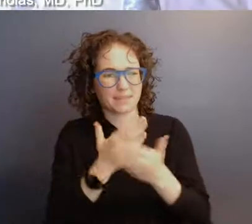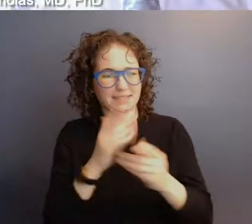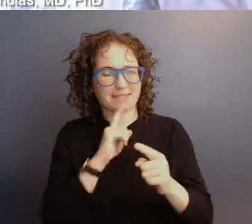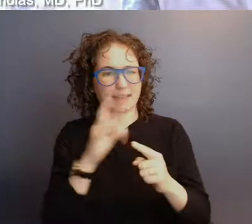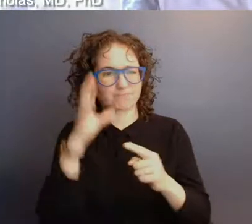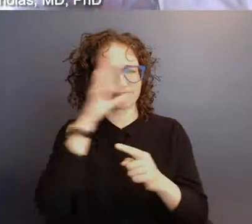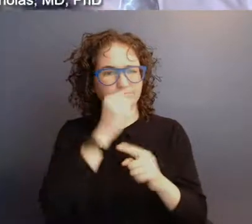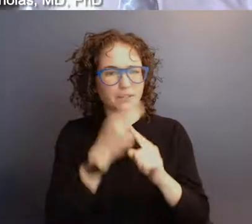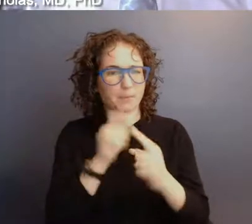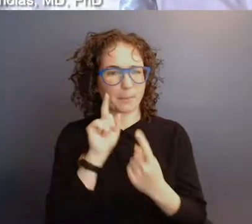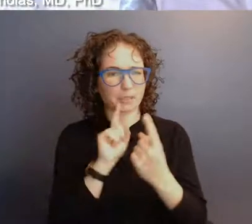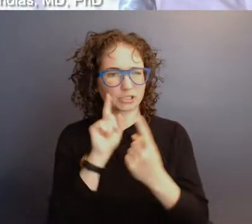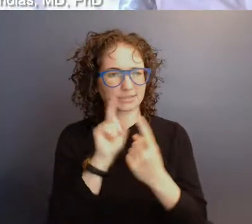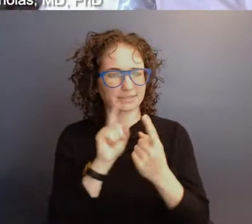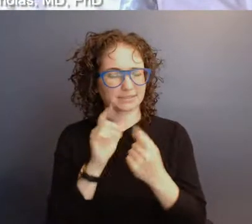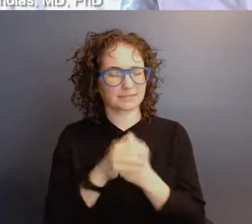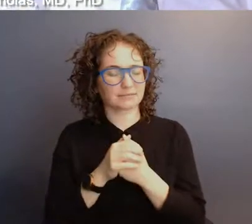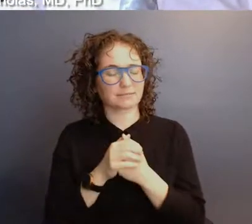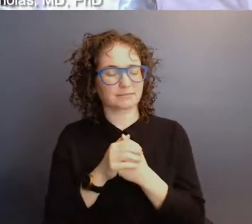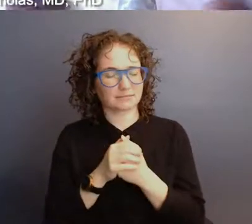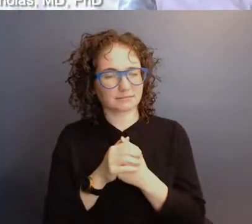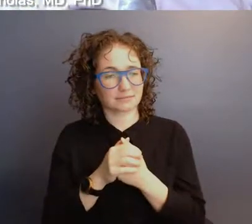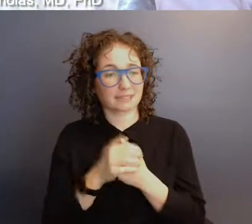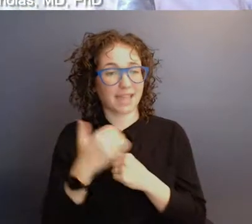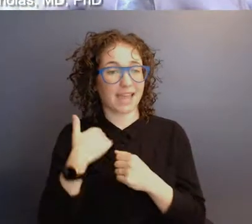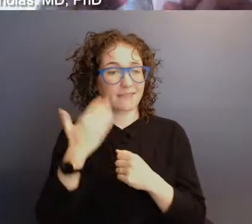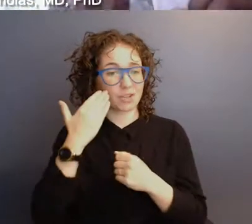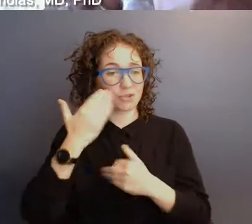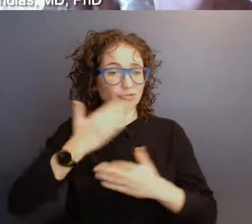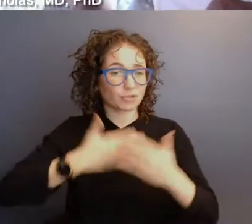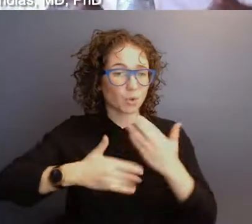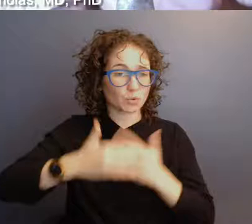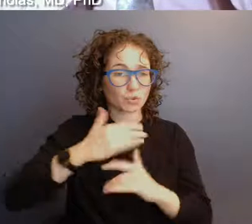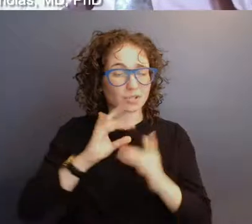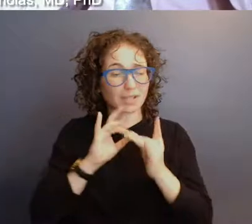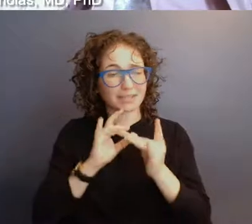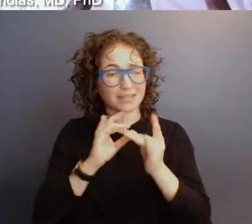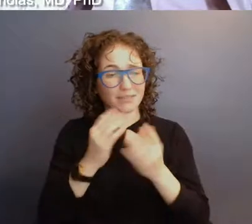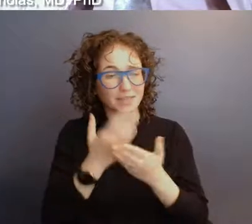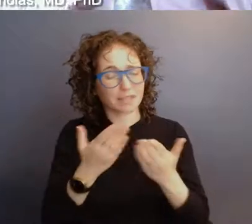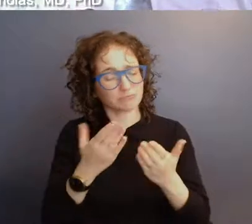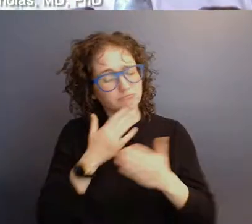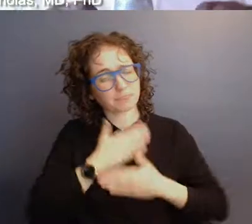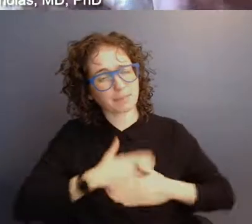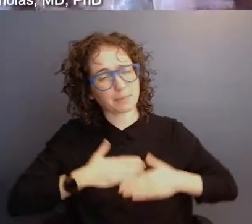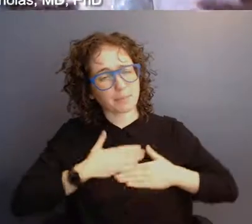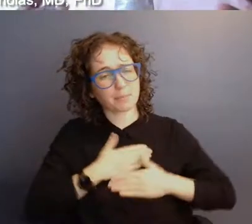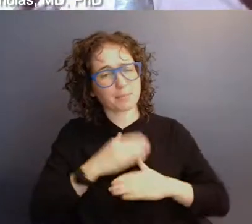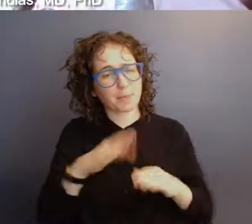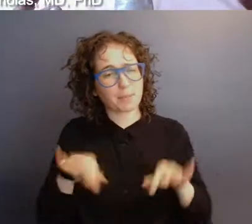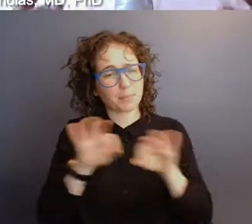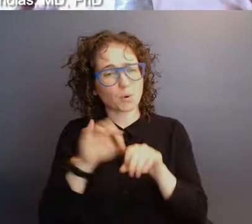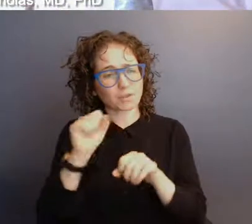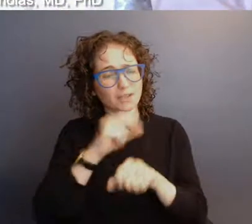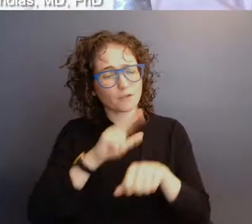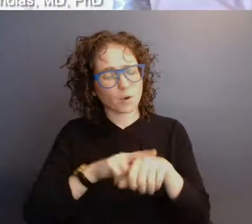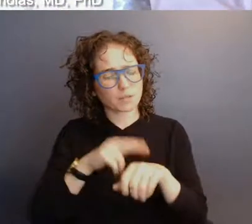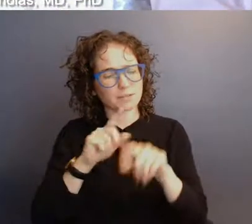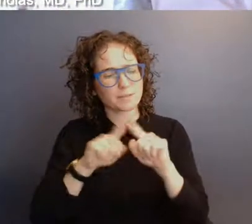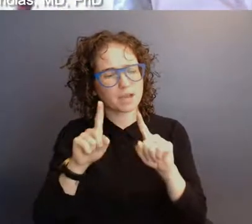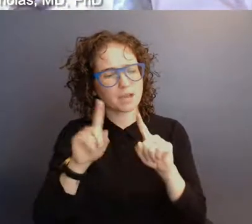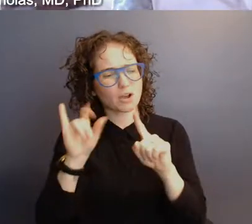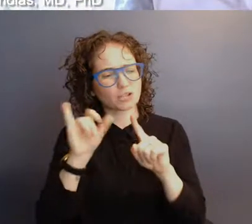Aside from those recreational or social or connectivity things, which are important, don't get me wrong, there's also the issue of